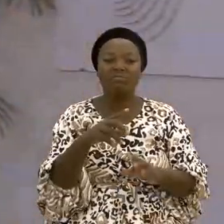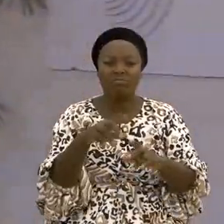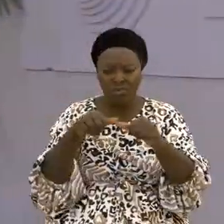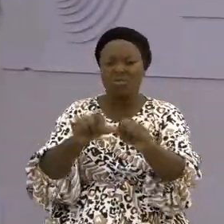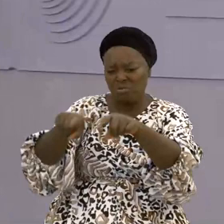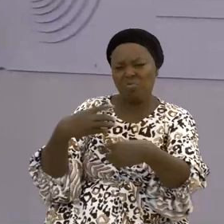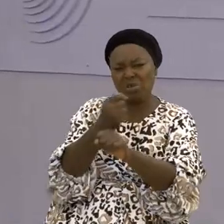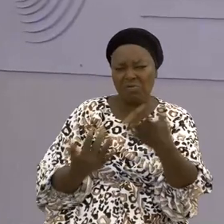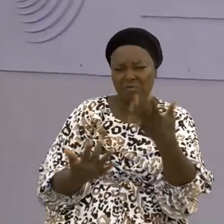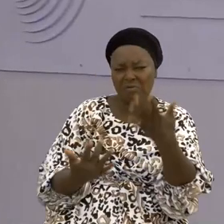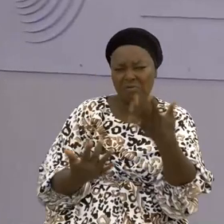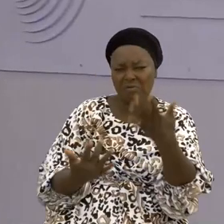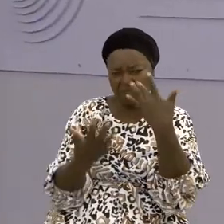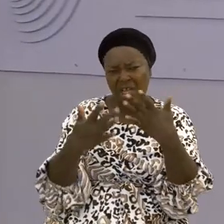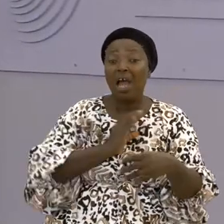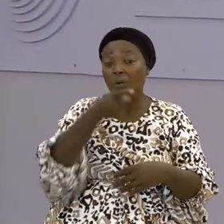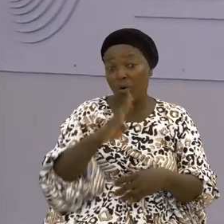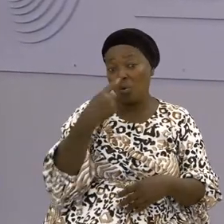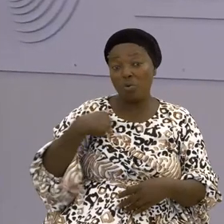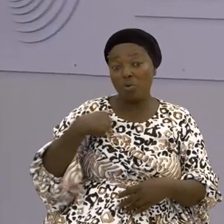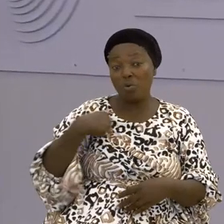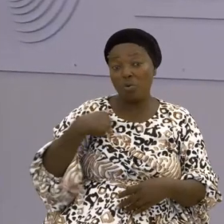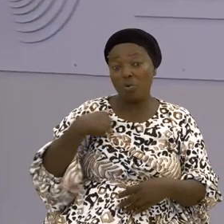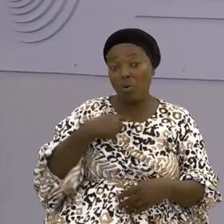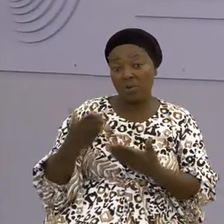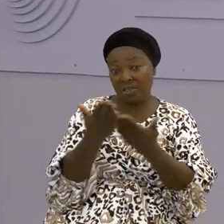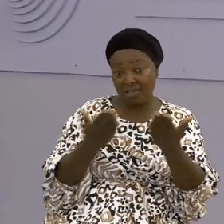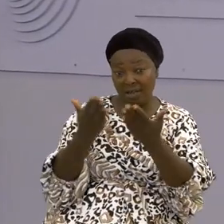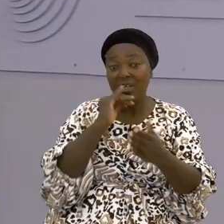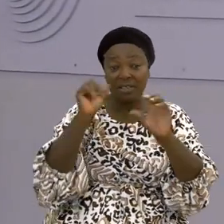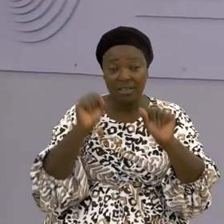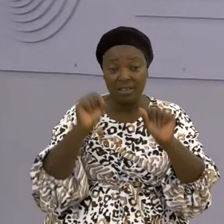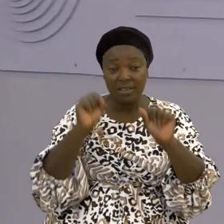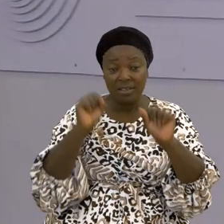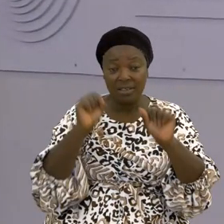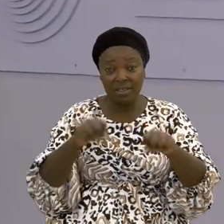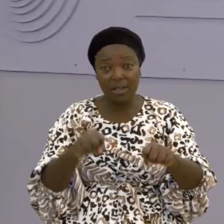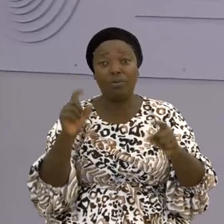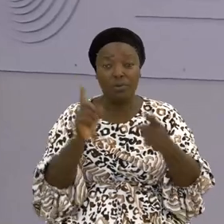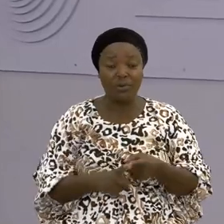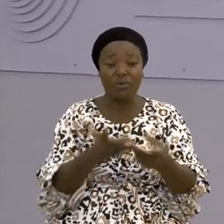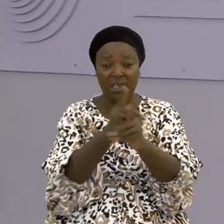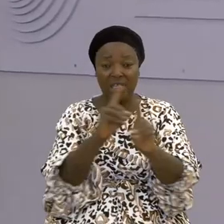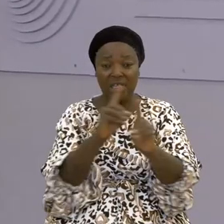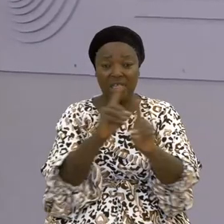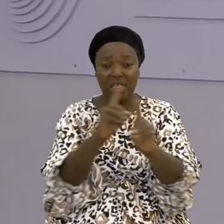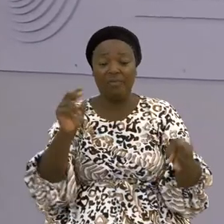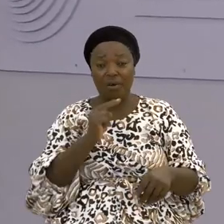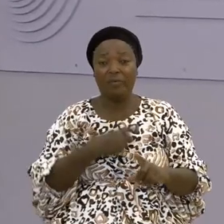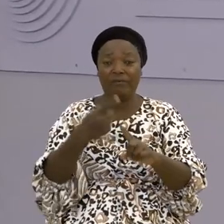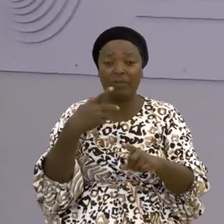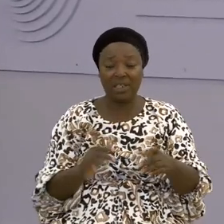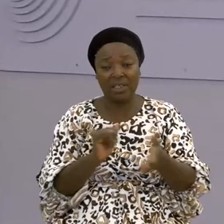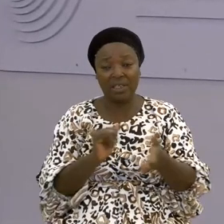fire. Our God whom we serve is able to deliver us from the burning